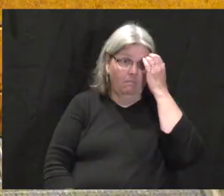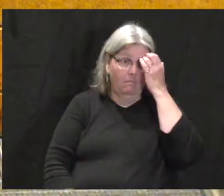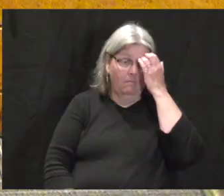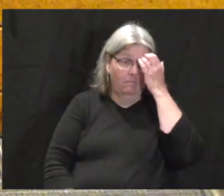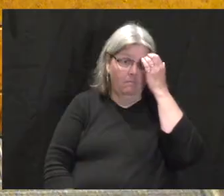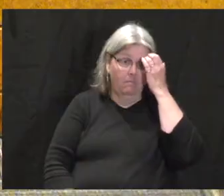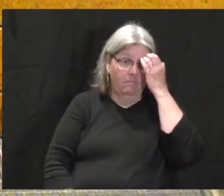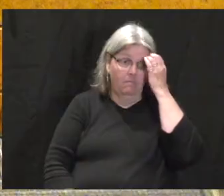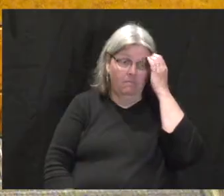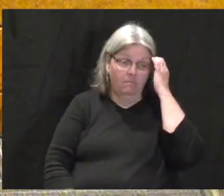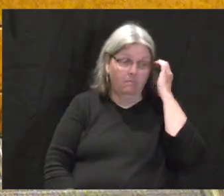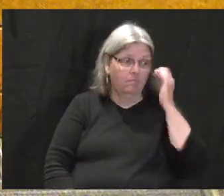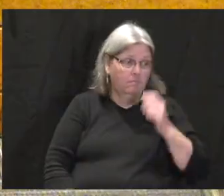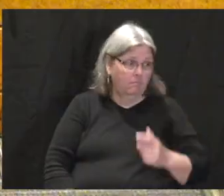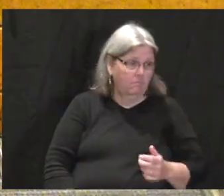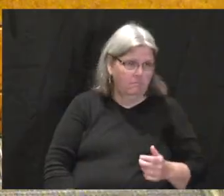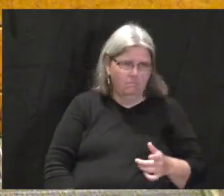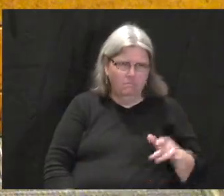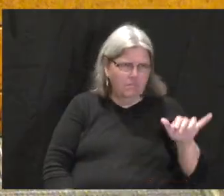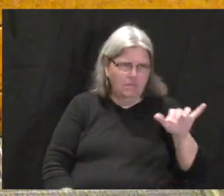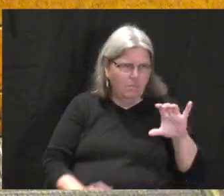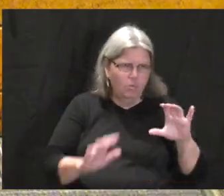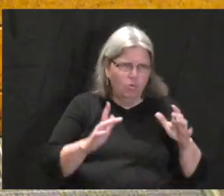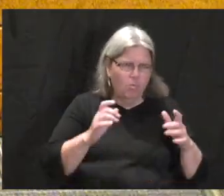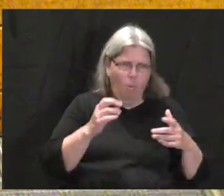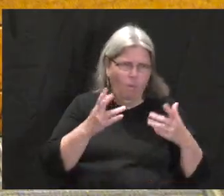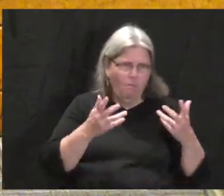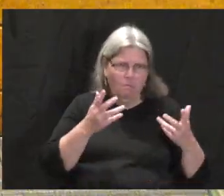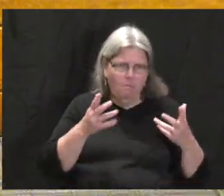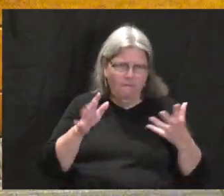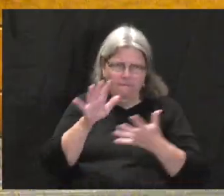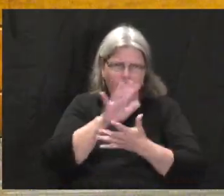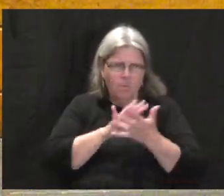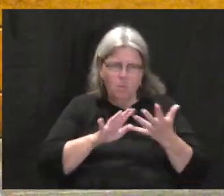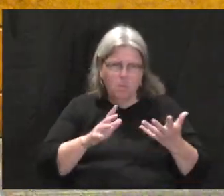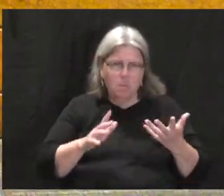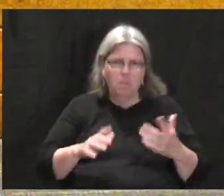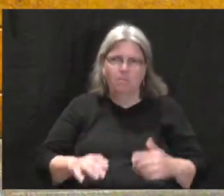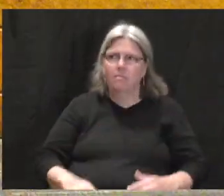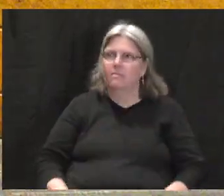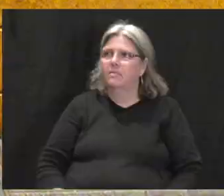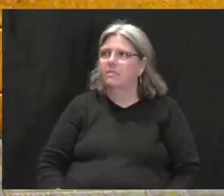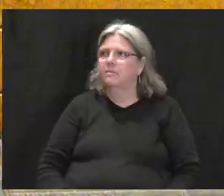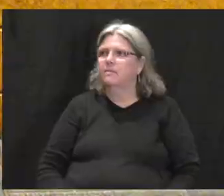Well, let's let them go first because they've got their papers. All right. You got their papers.